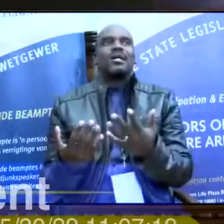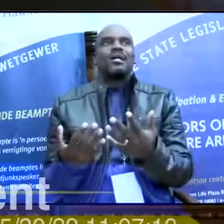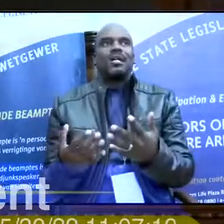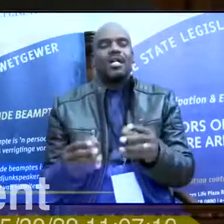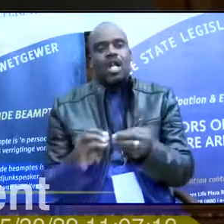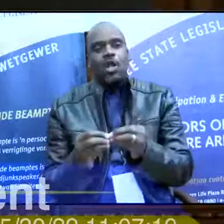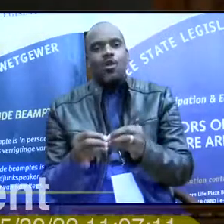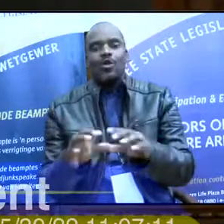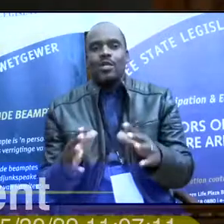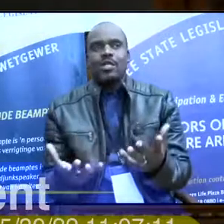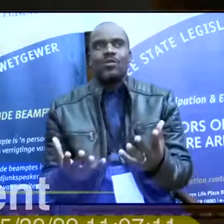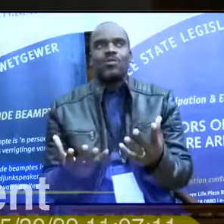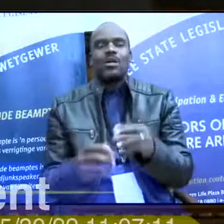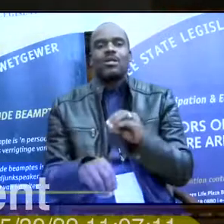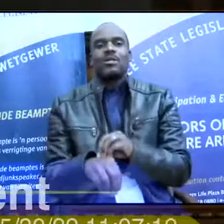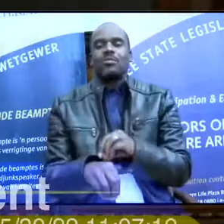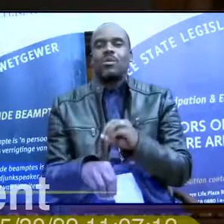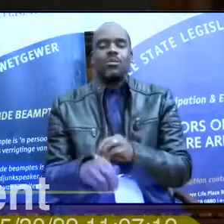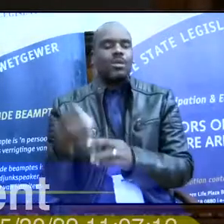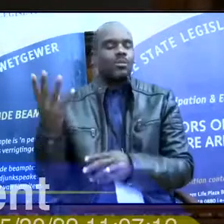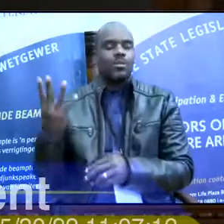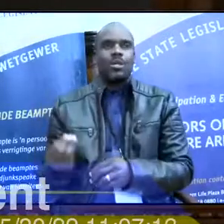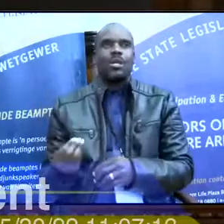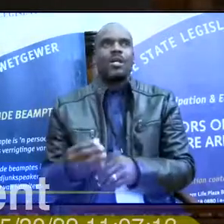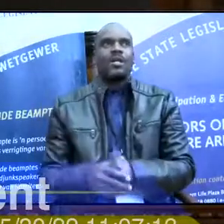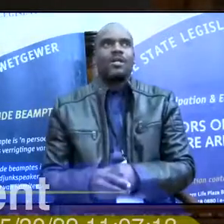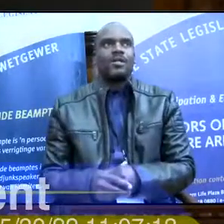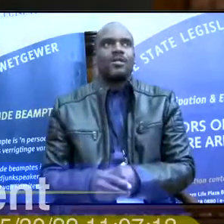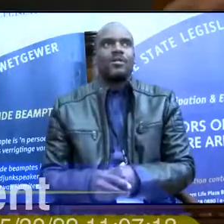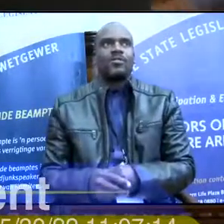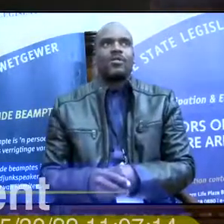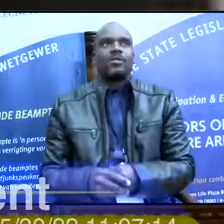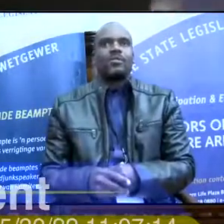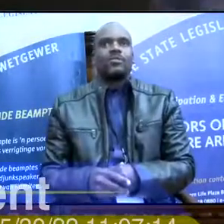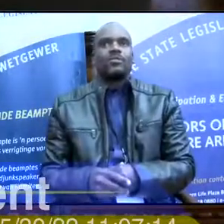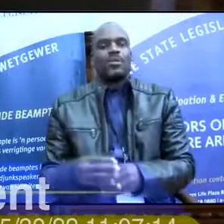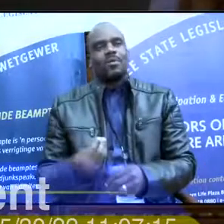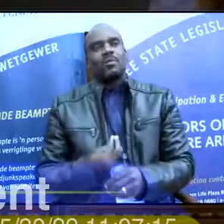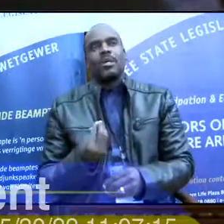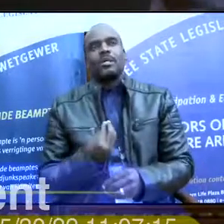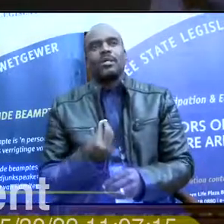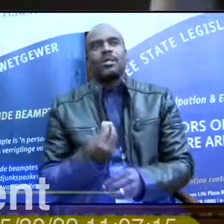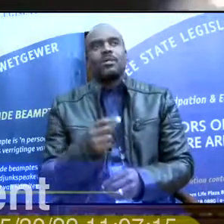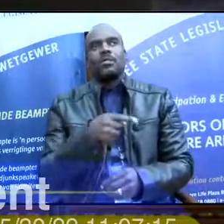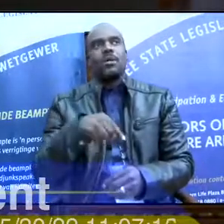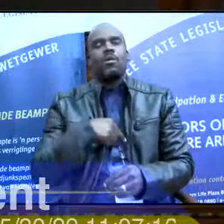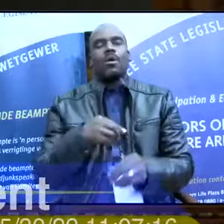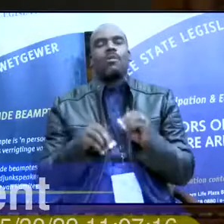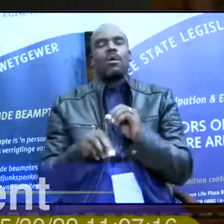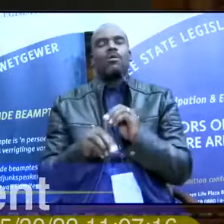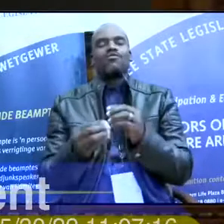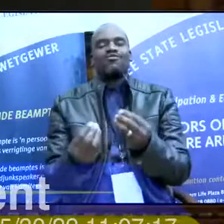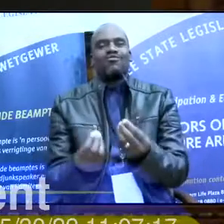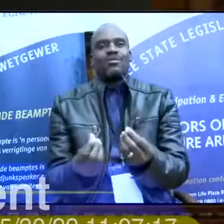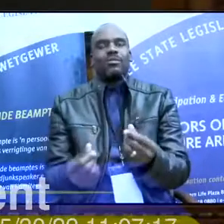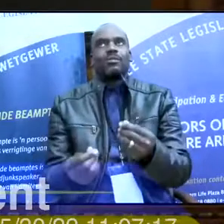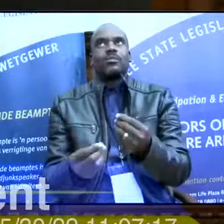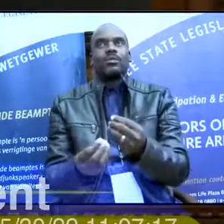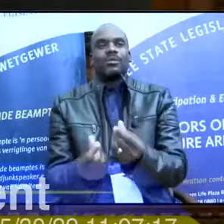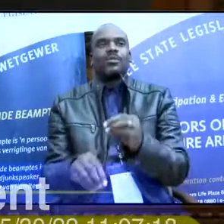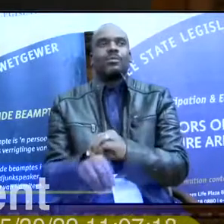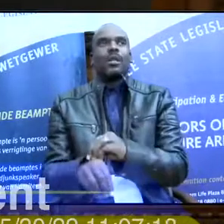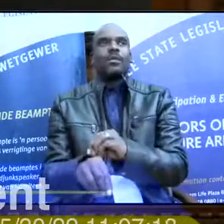we should also from a technology and innovation perspective understand how it's going to affect the financial markets